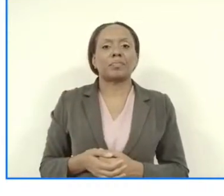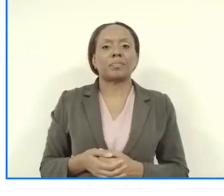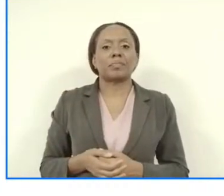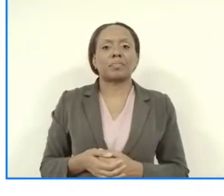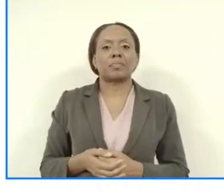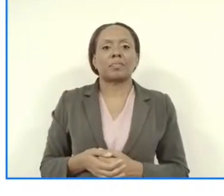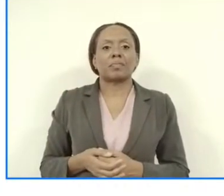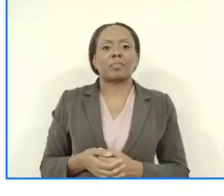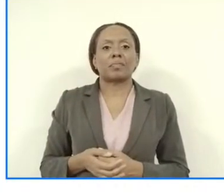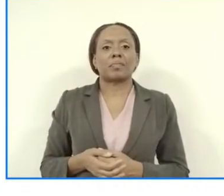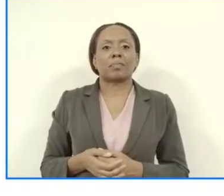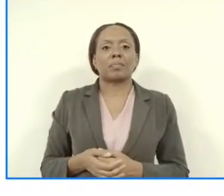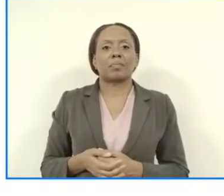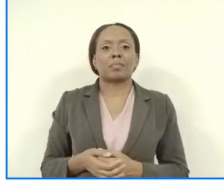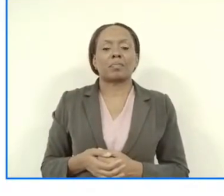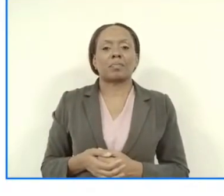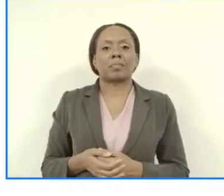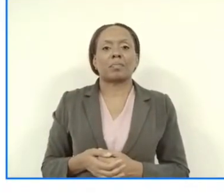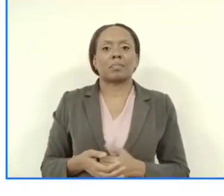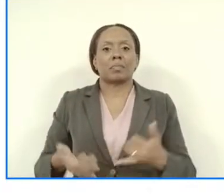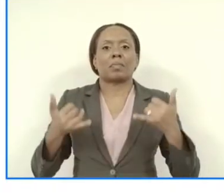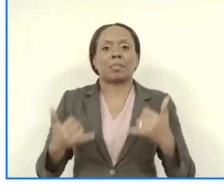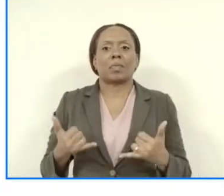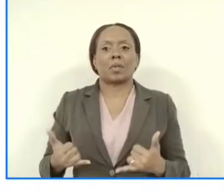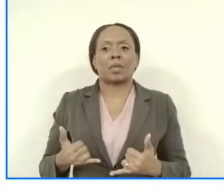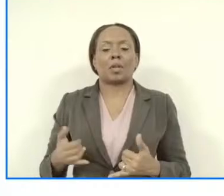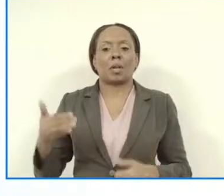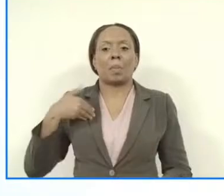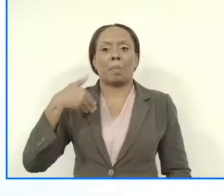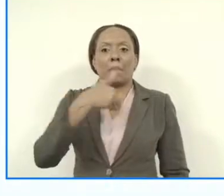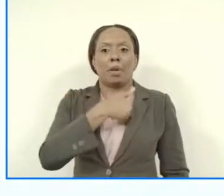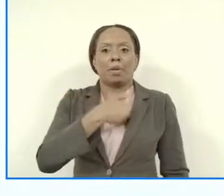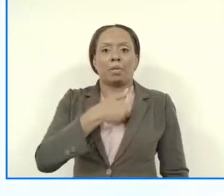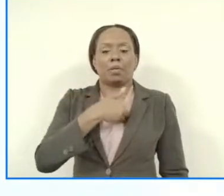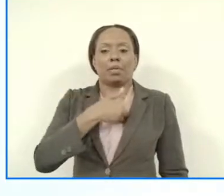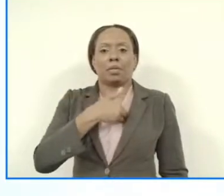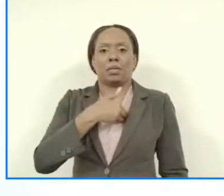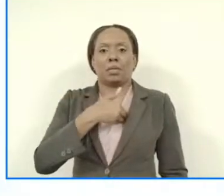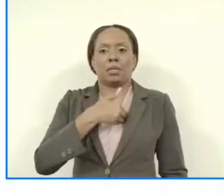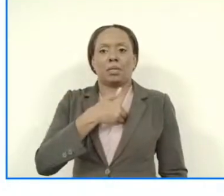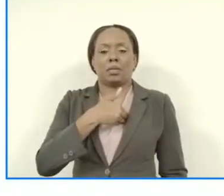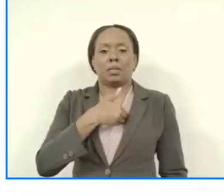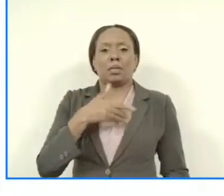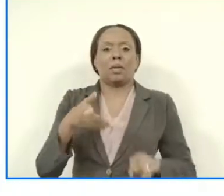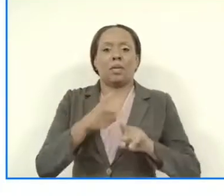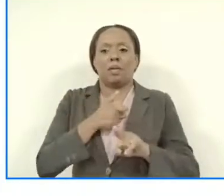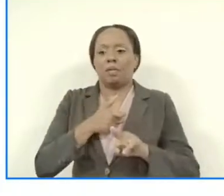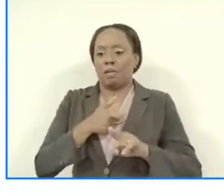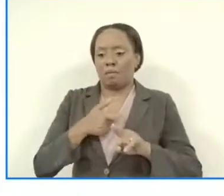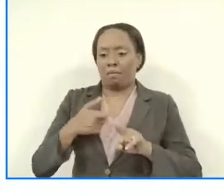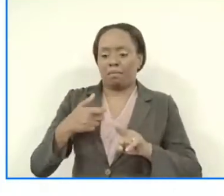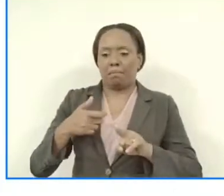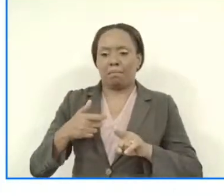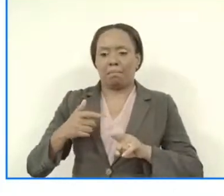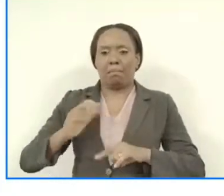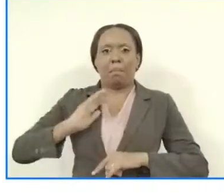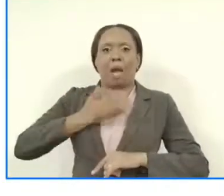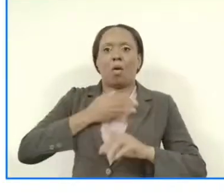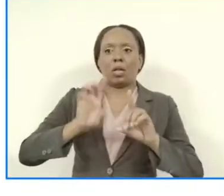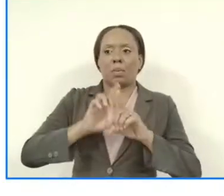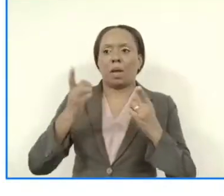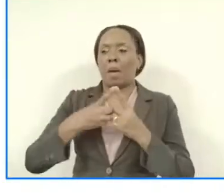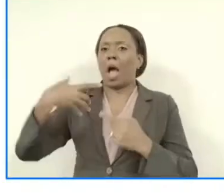currently members of the various damage assessment committees. We are currently in the field doing damage assessment reports